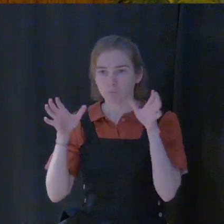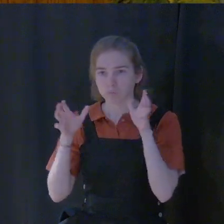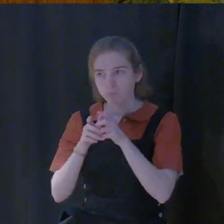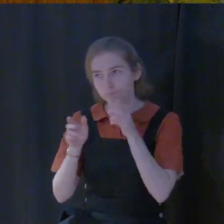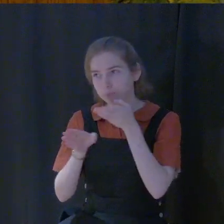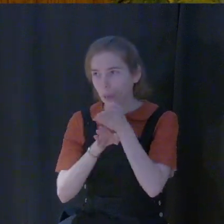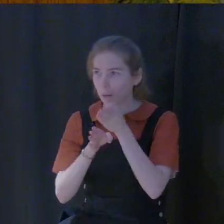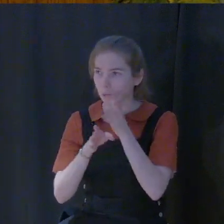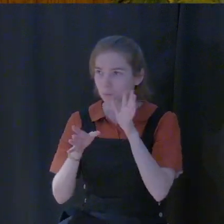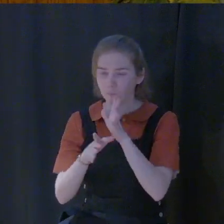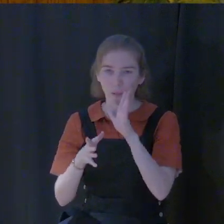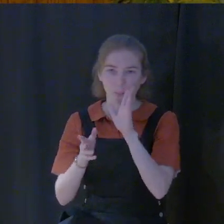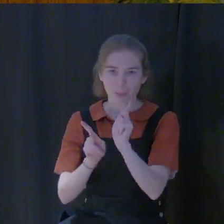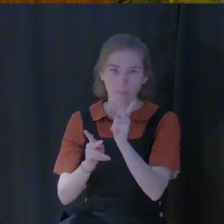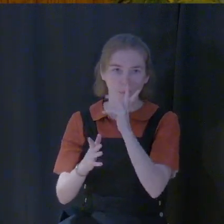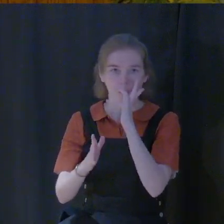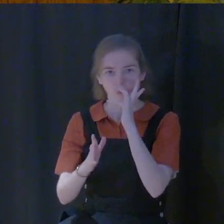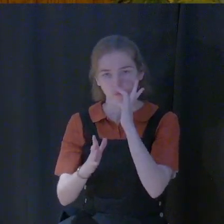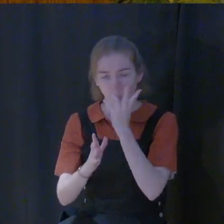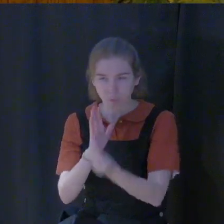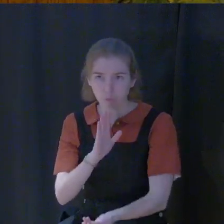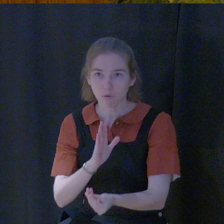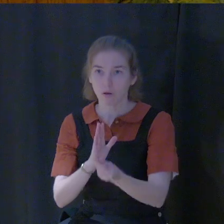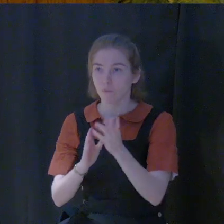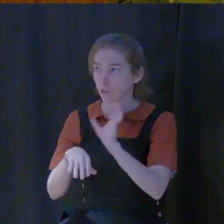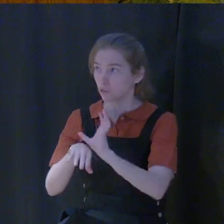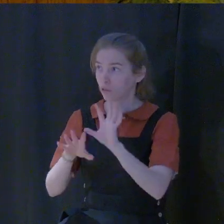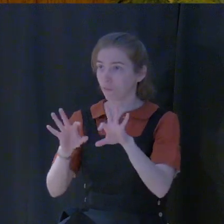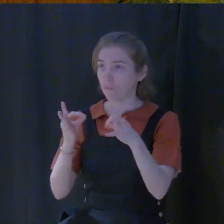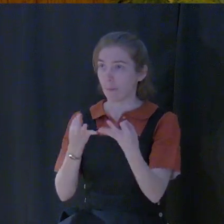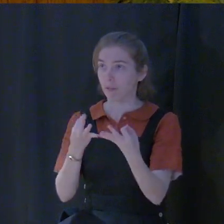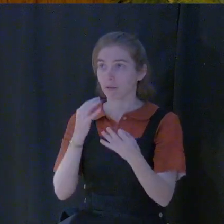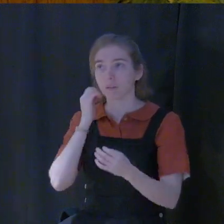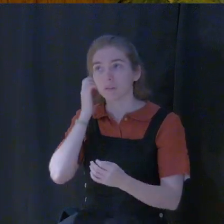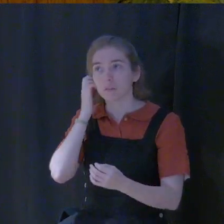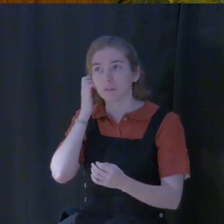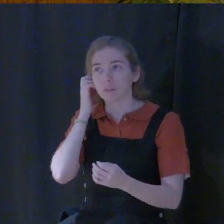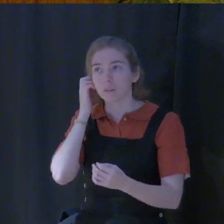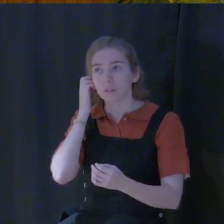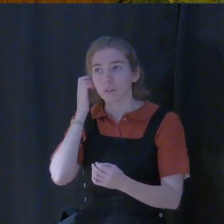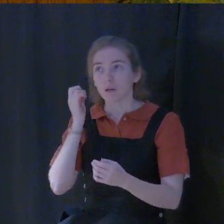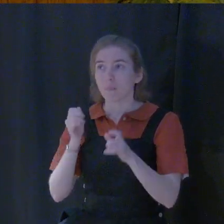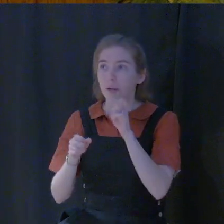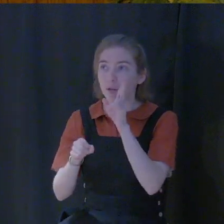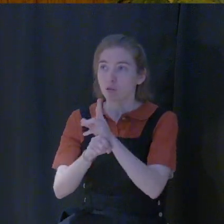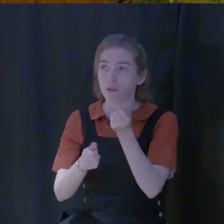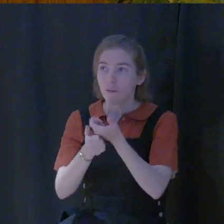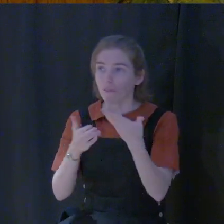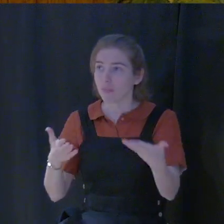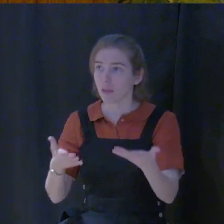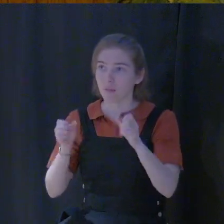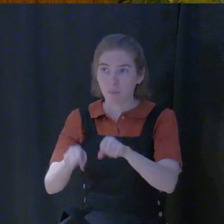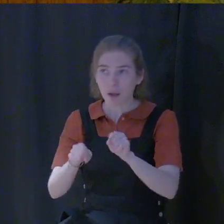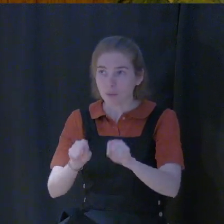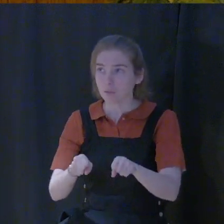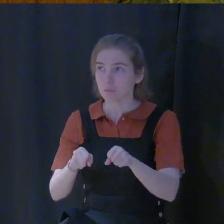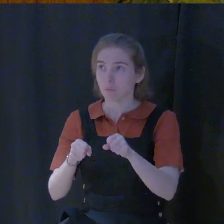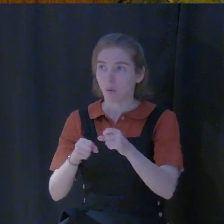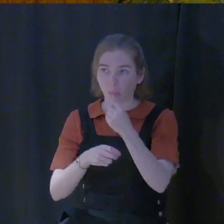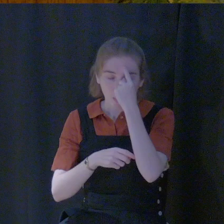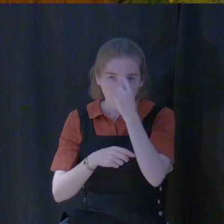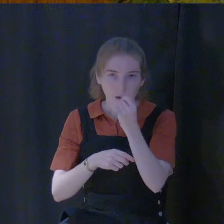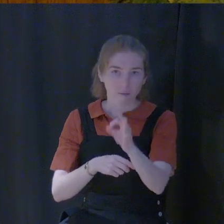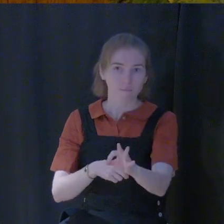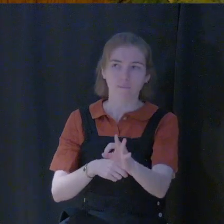to arrest the attention of the multitudes, of the church family. Make use of every means that can be possibly devised